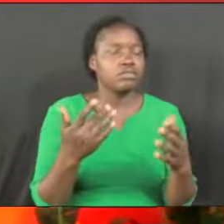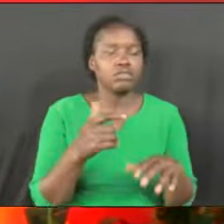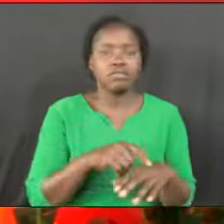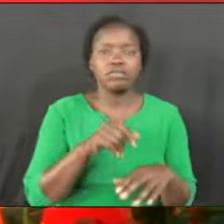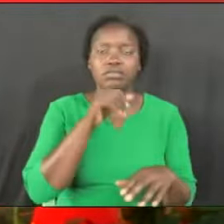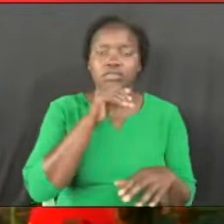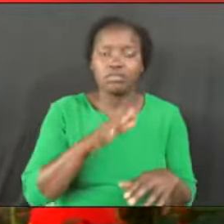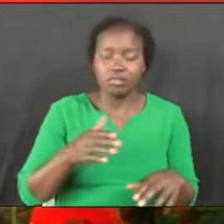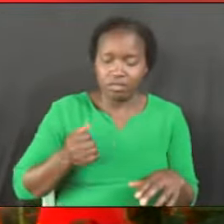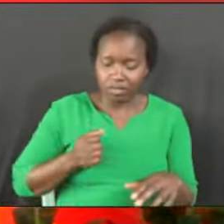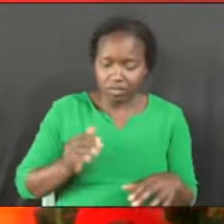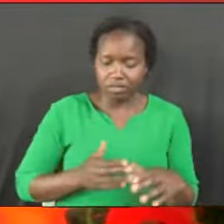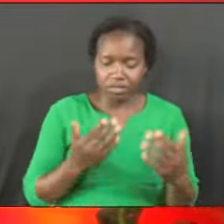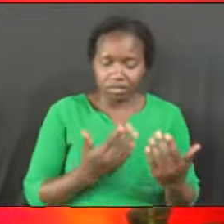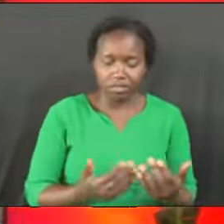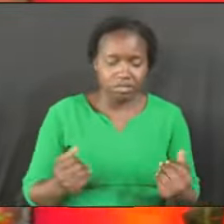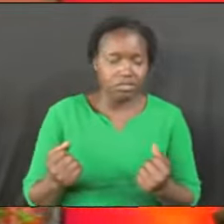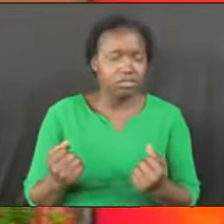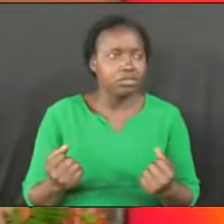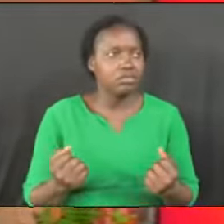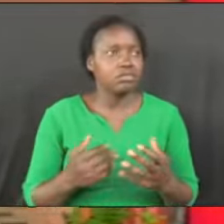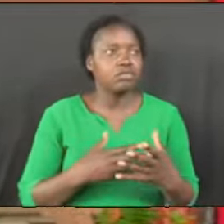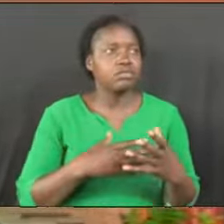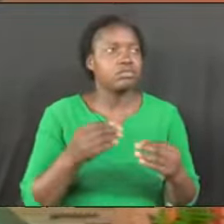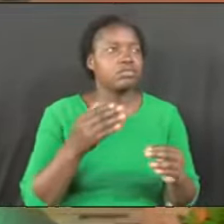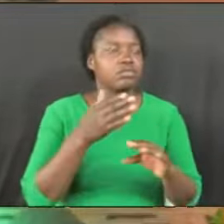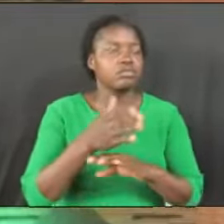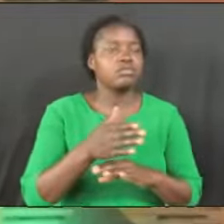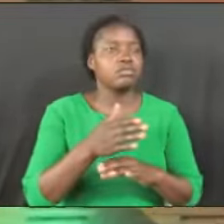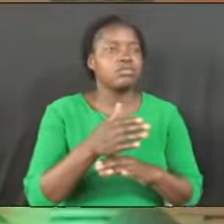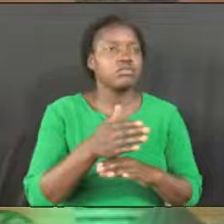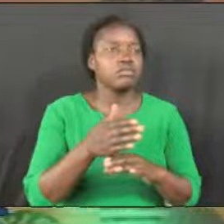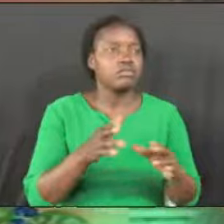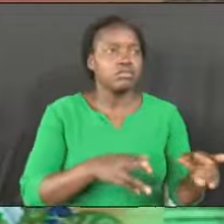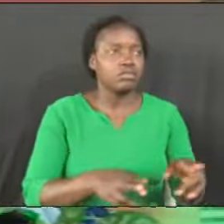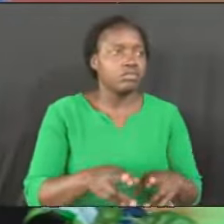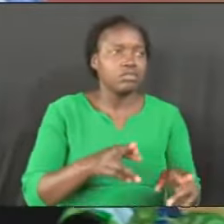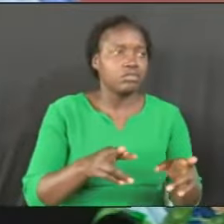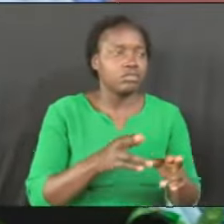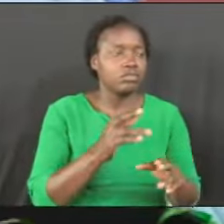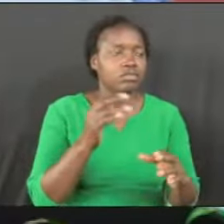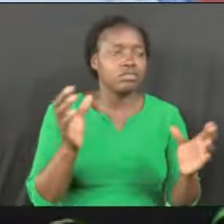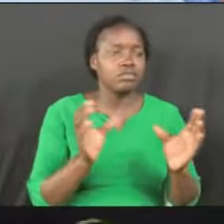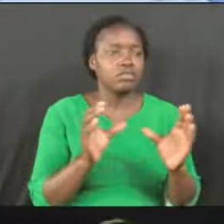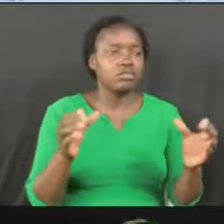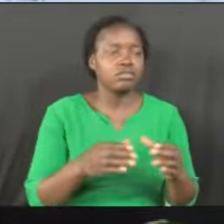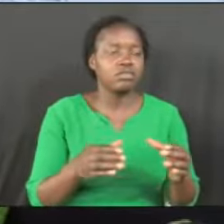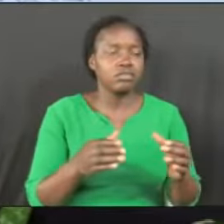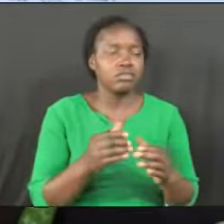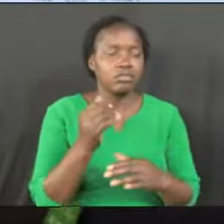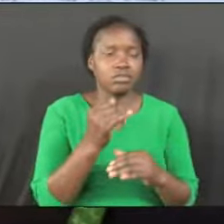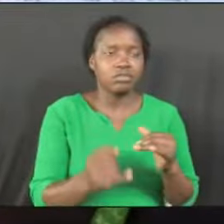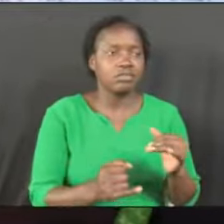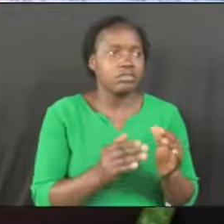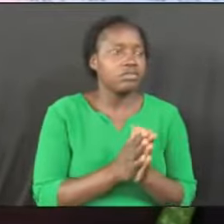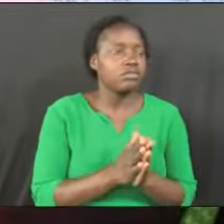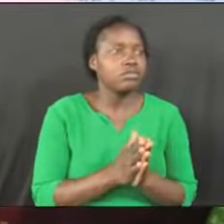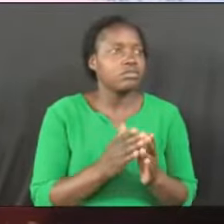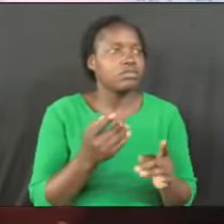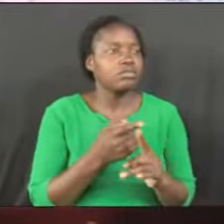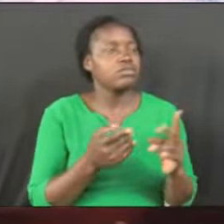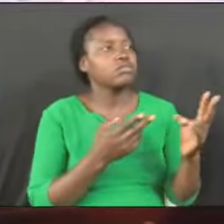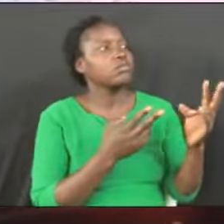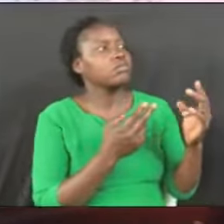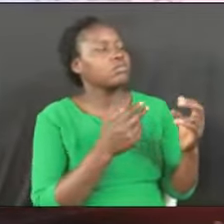your grandchild goes across the stage. We'll clap at the end. But there were some folk